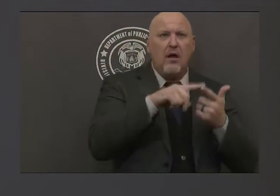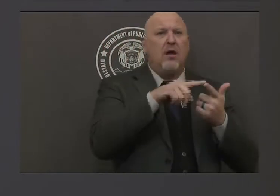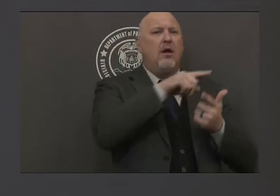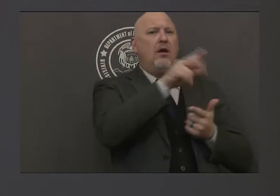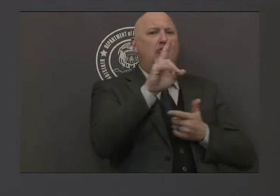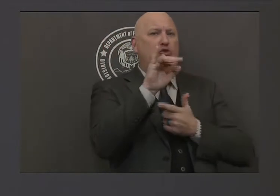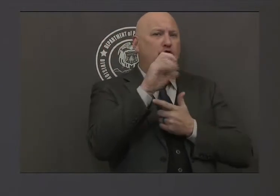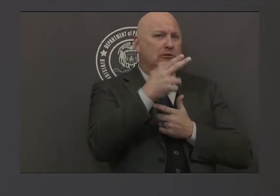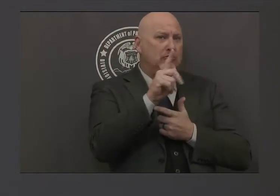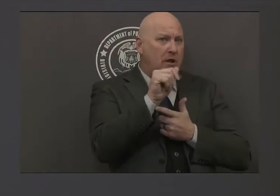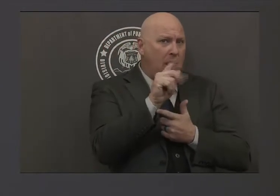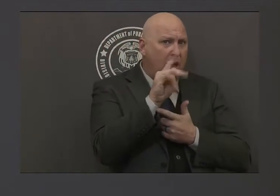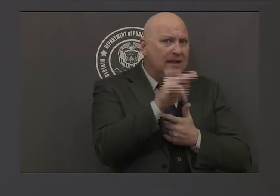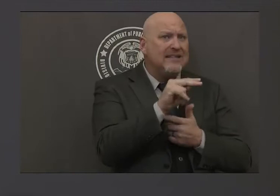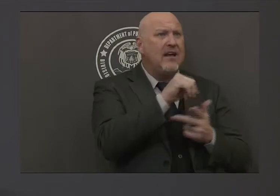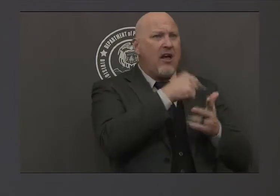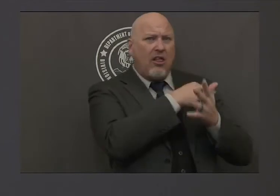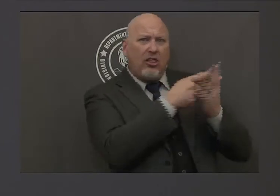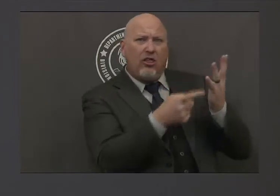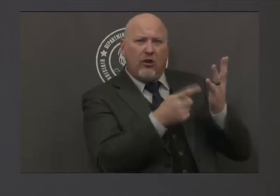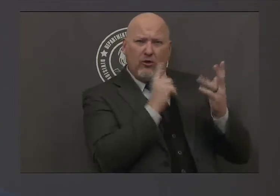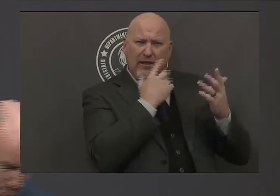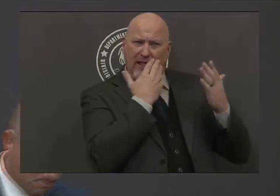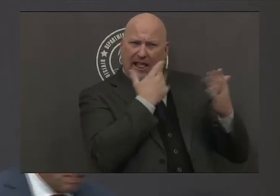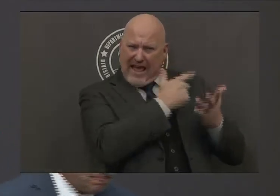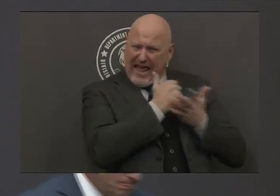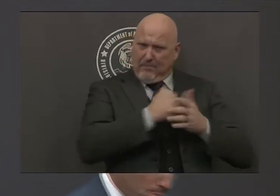more about vaccine distribution. Rich?